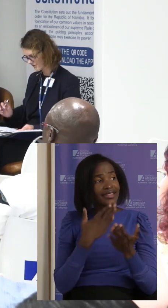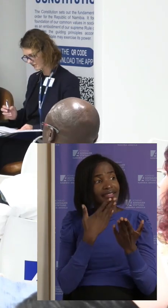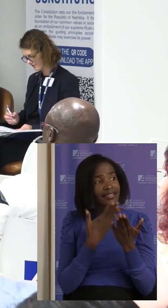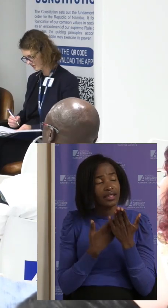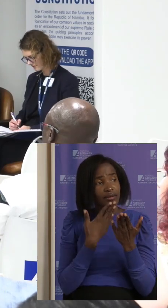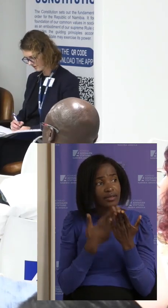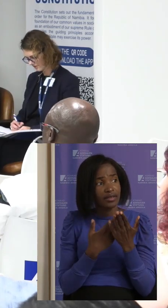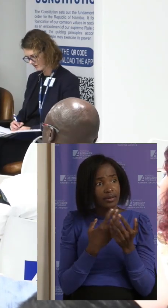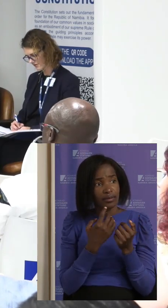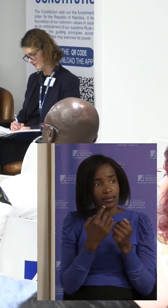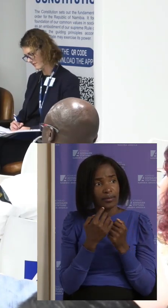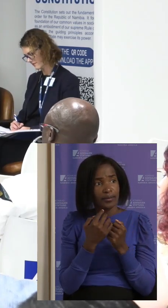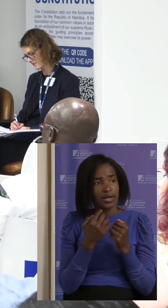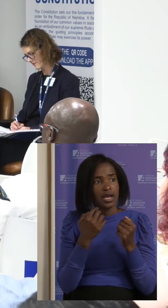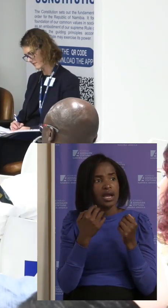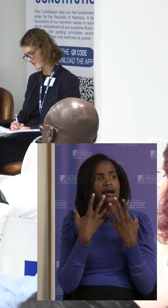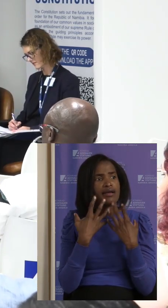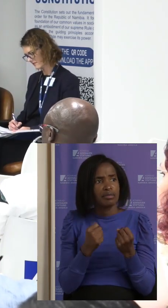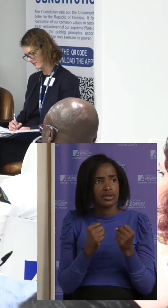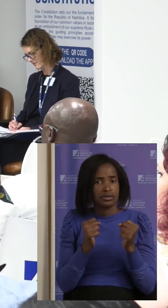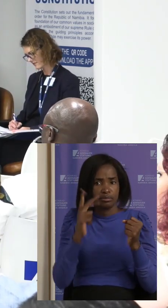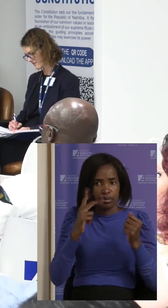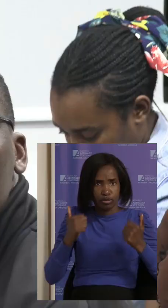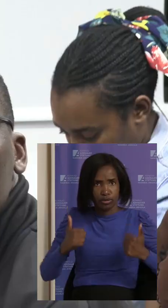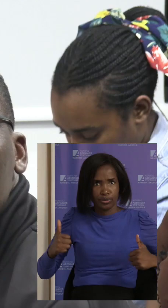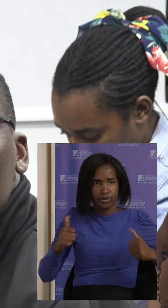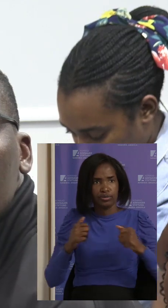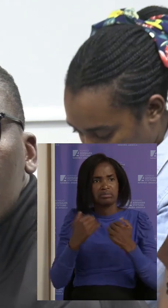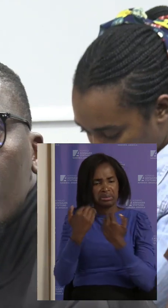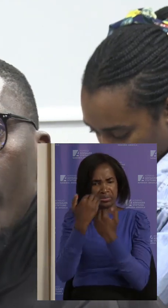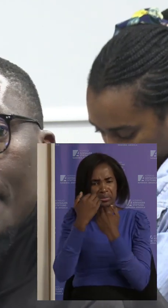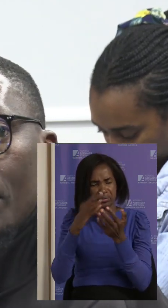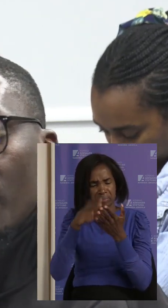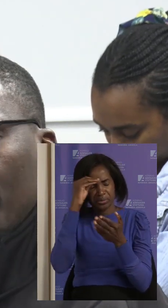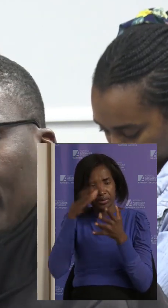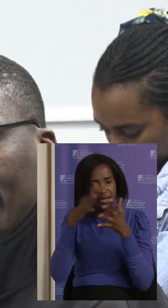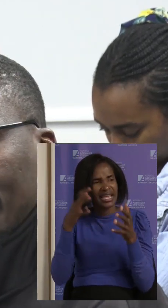members. It is very, very educational. I don't